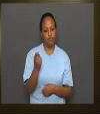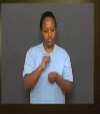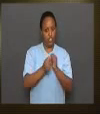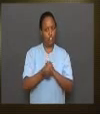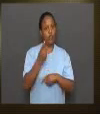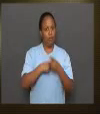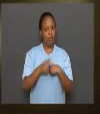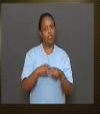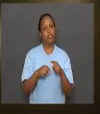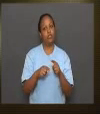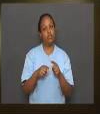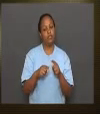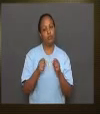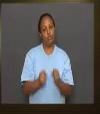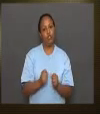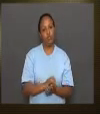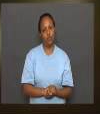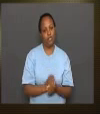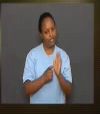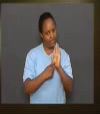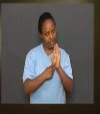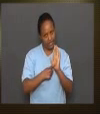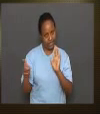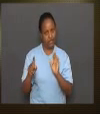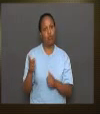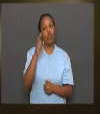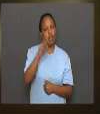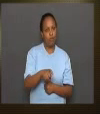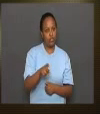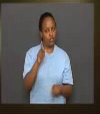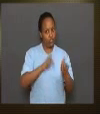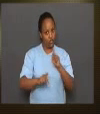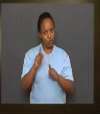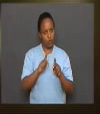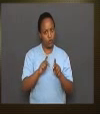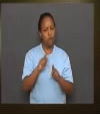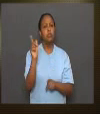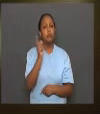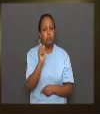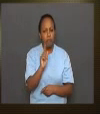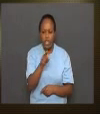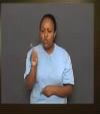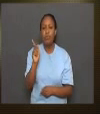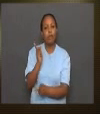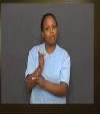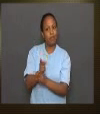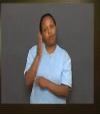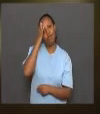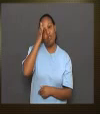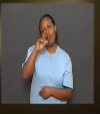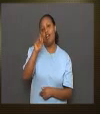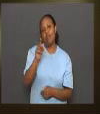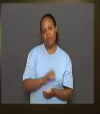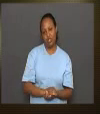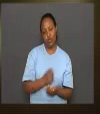change. They should be clear so that people know what is expected of them.